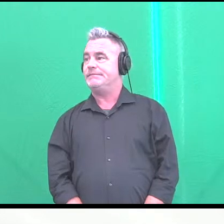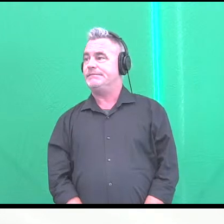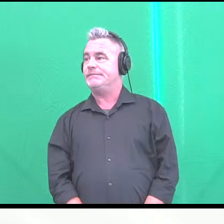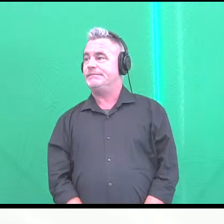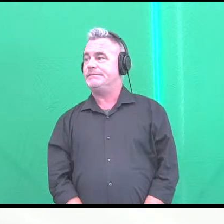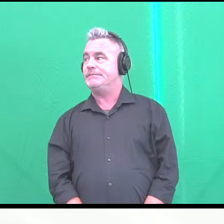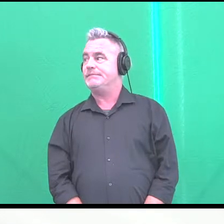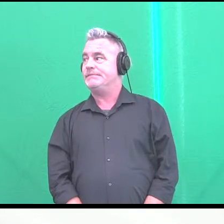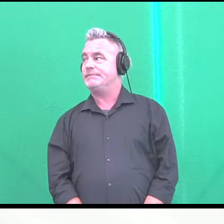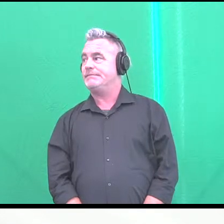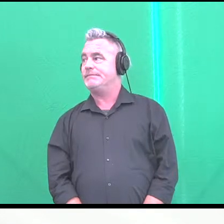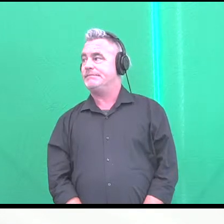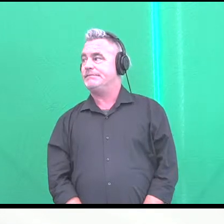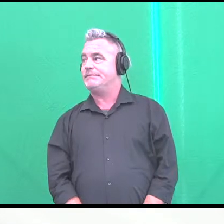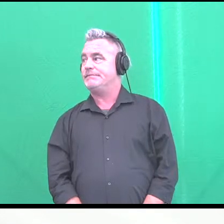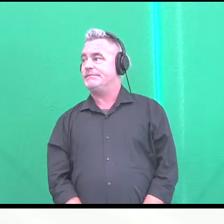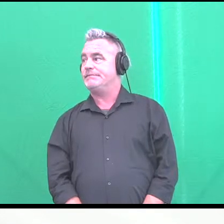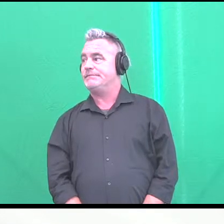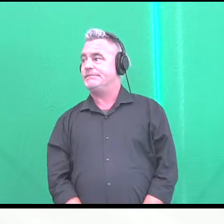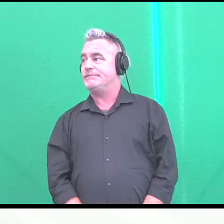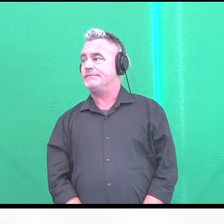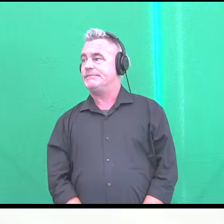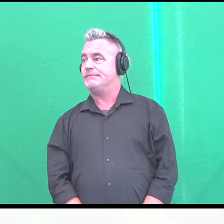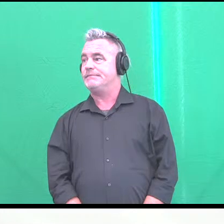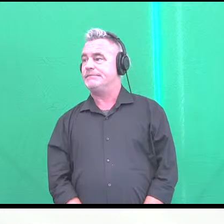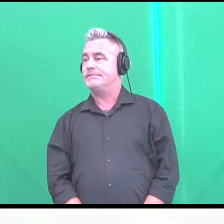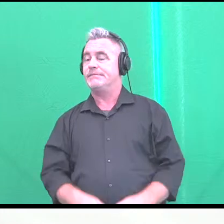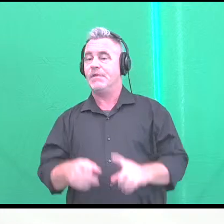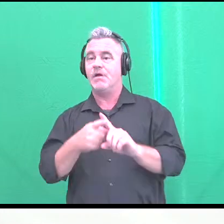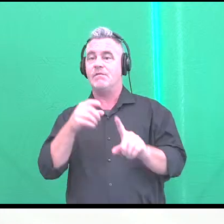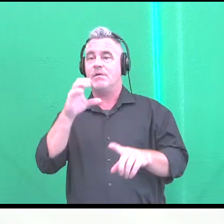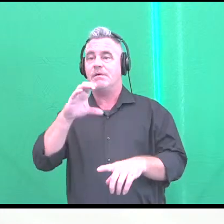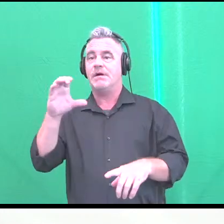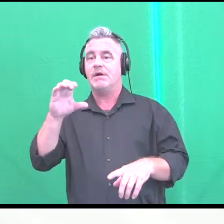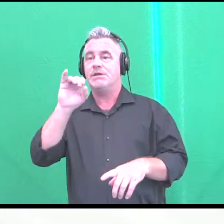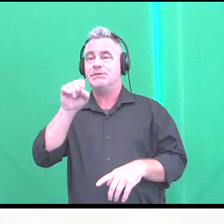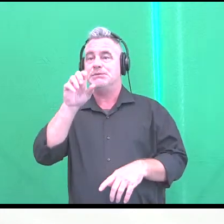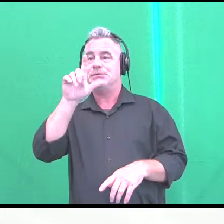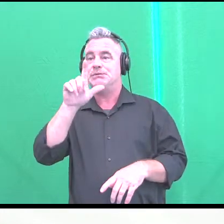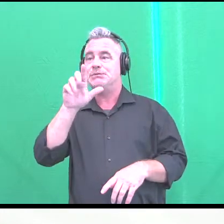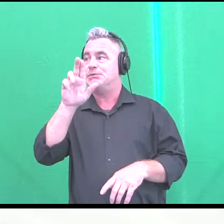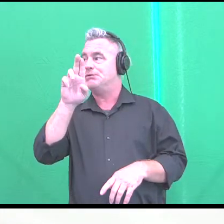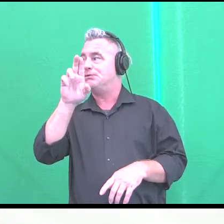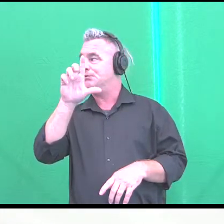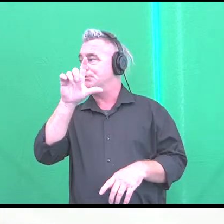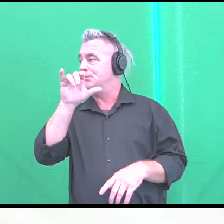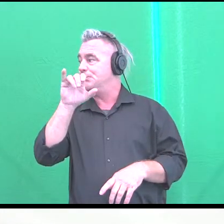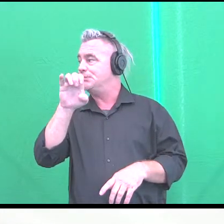Okay, thank you. Next, from Cathedral City, Julie Keys.